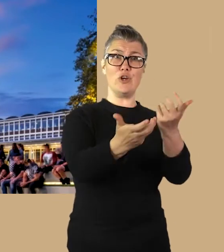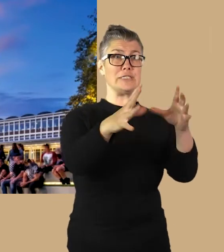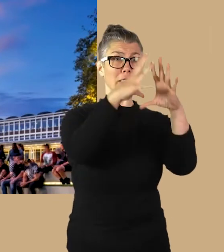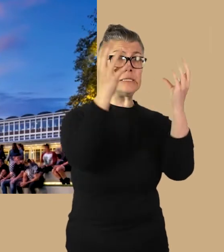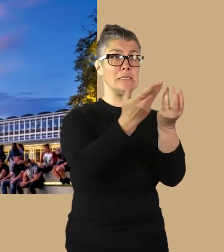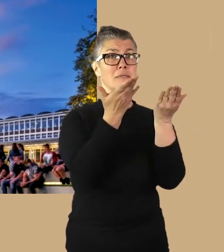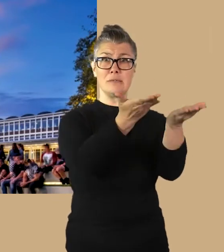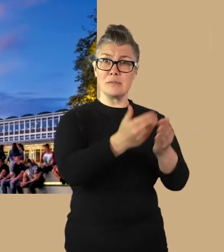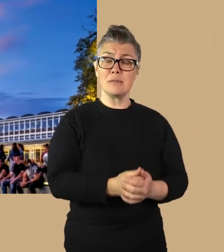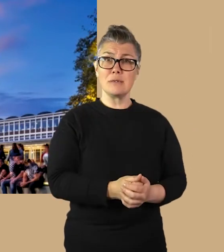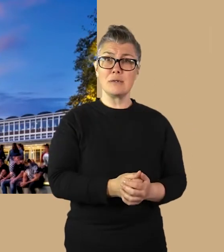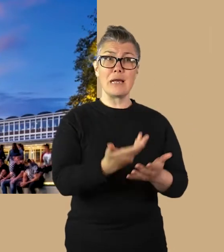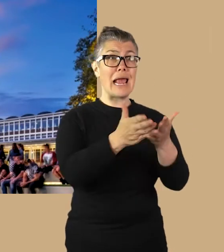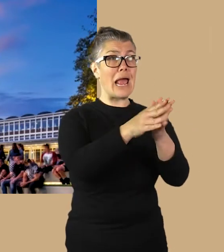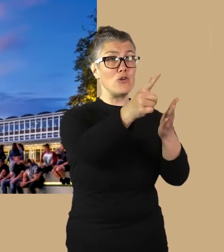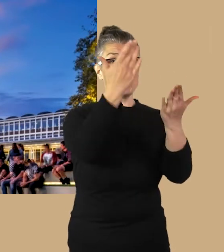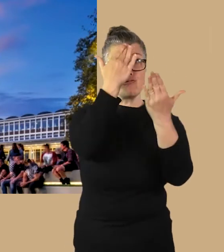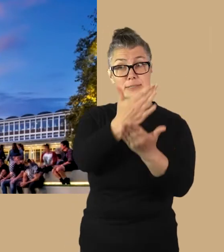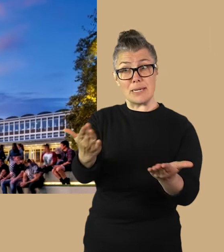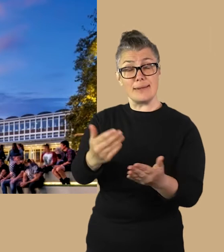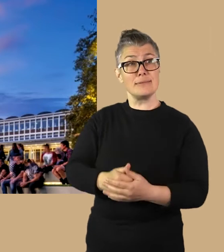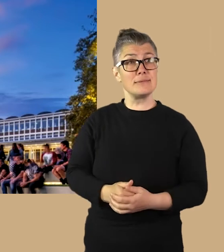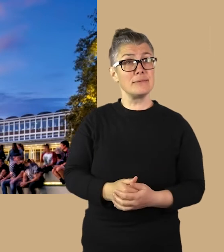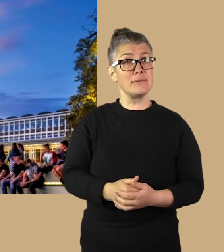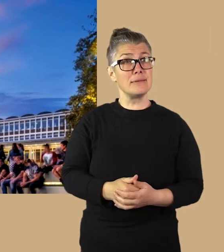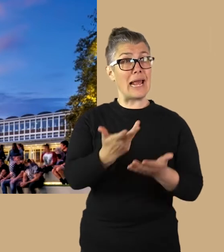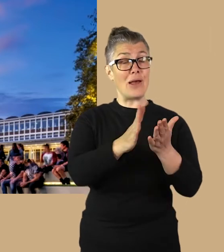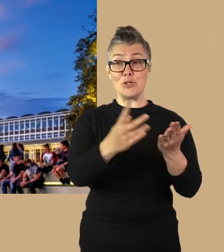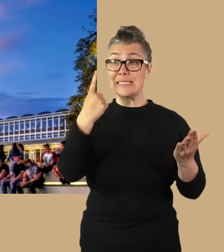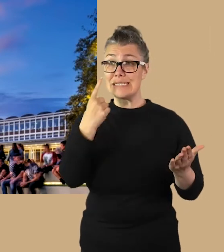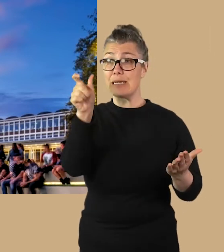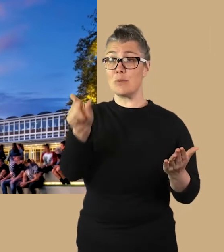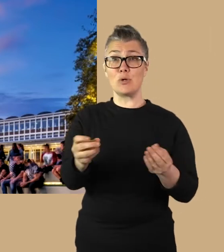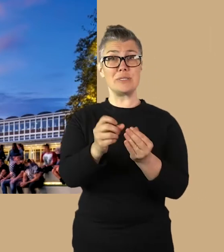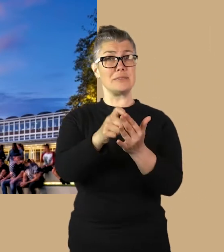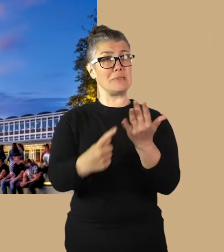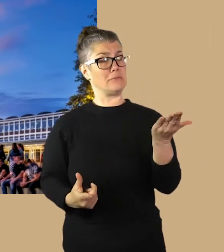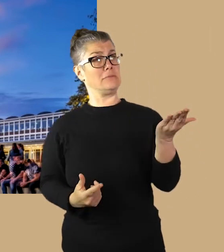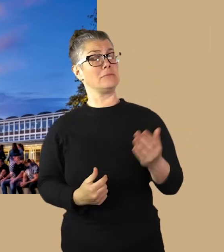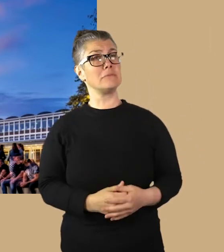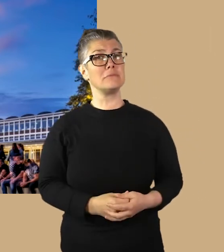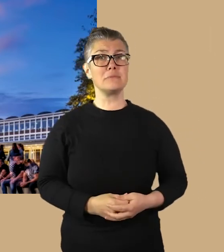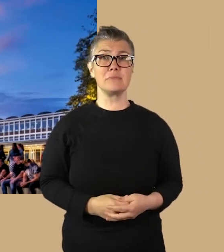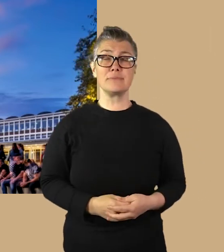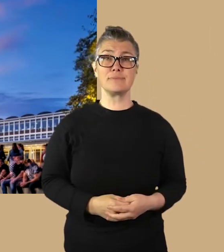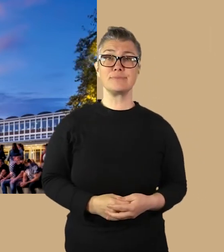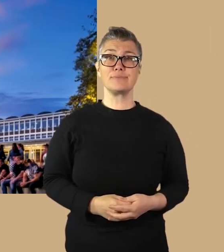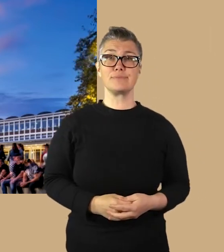university as a whole, on how you respect and see a person with a disability.